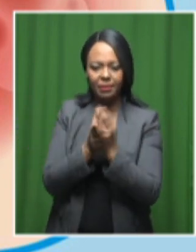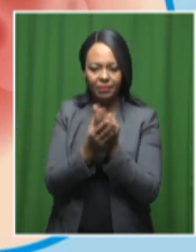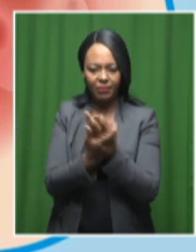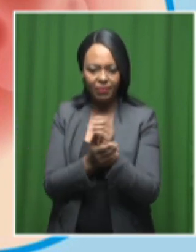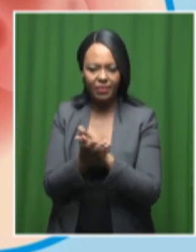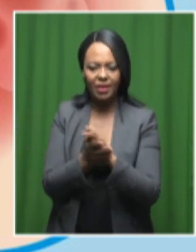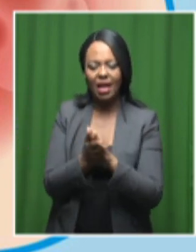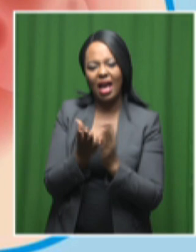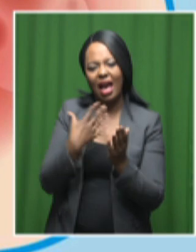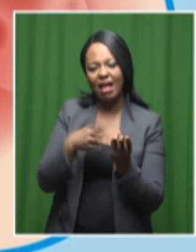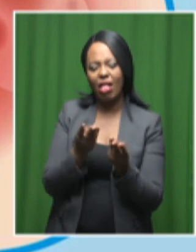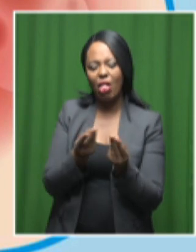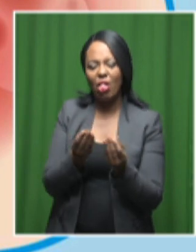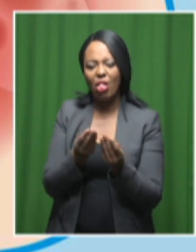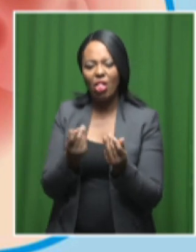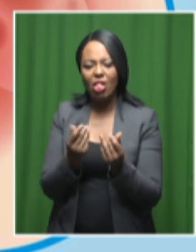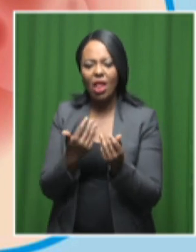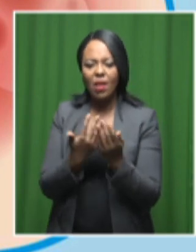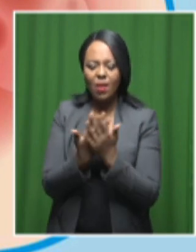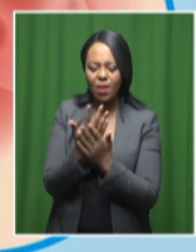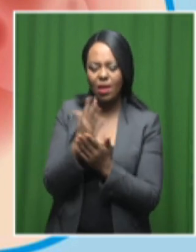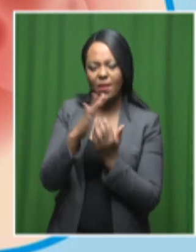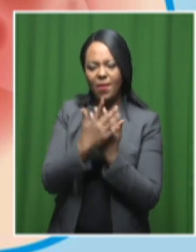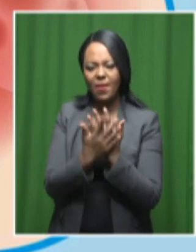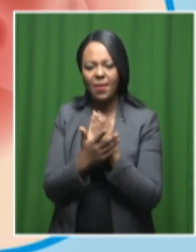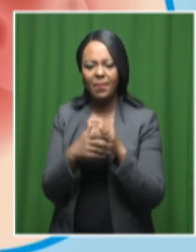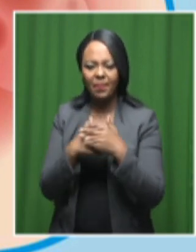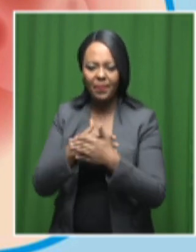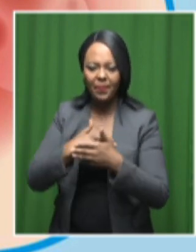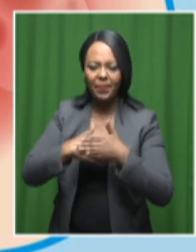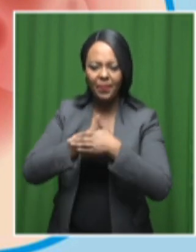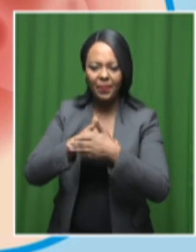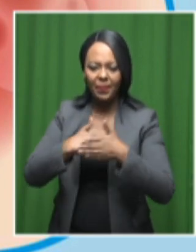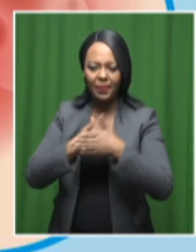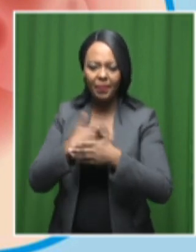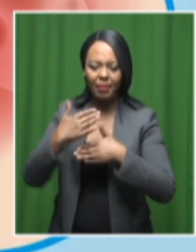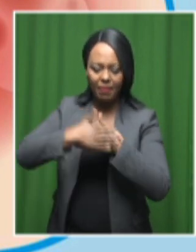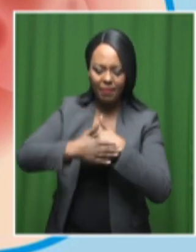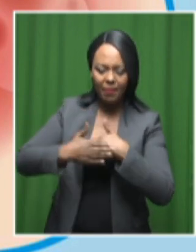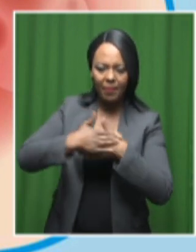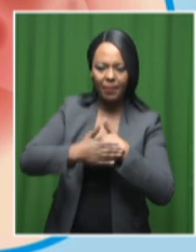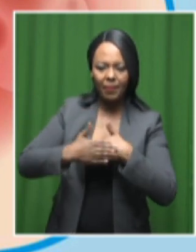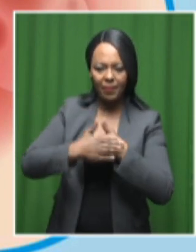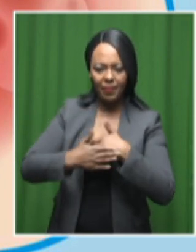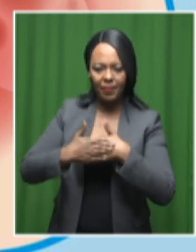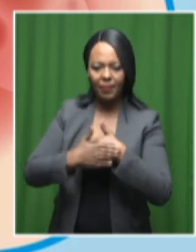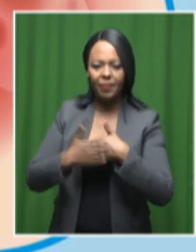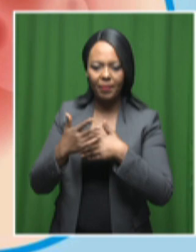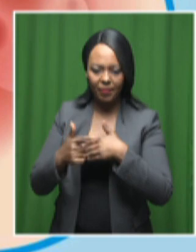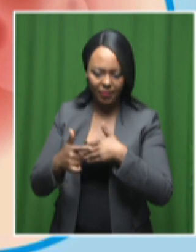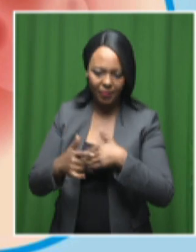gentle skincare, which is the mainstay of treatment. After which,